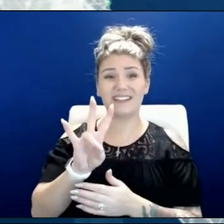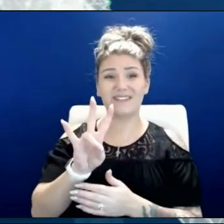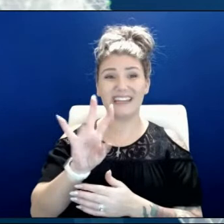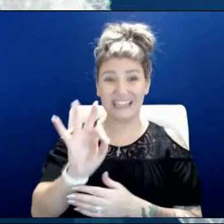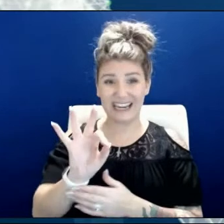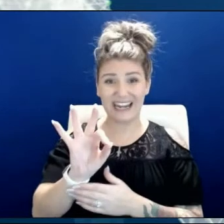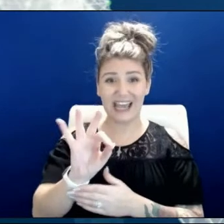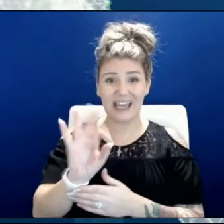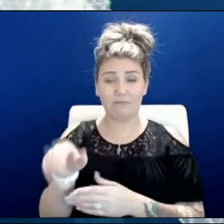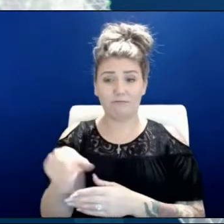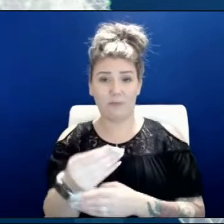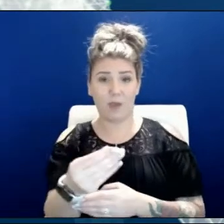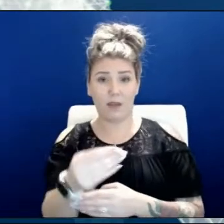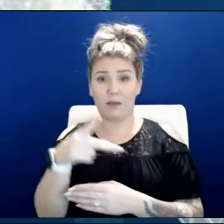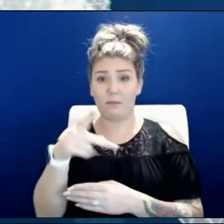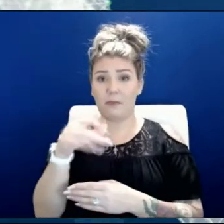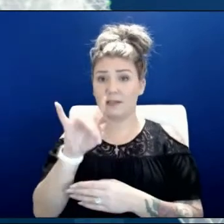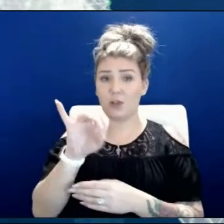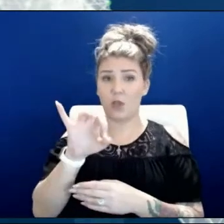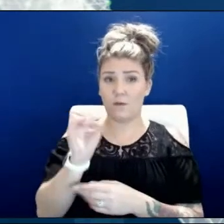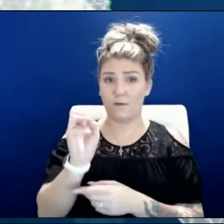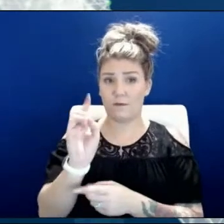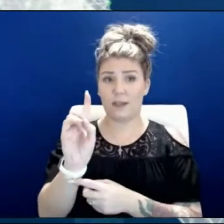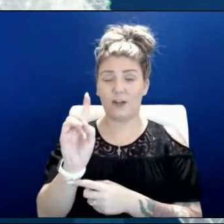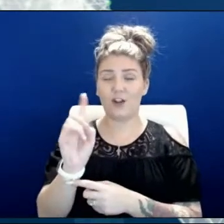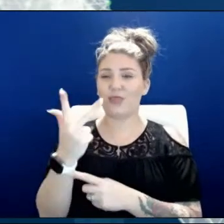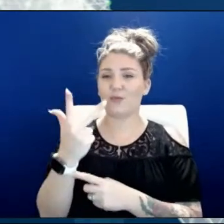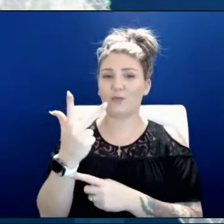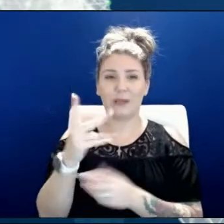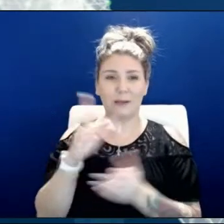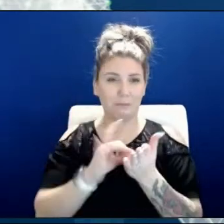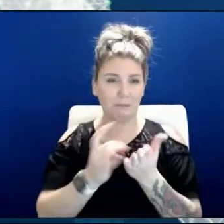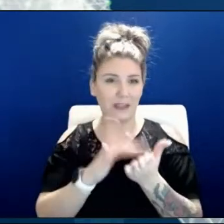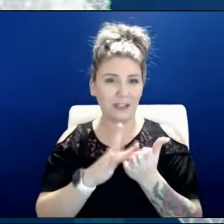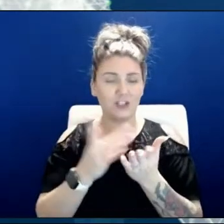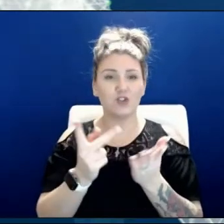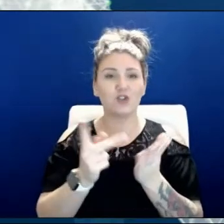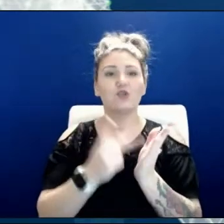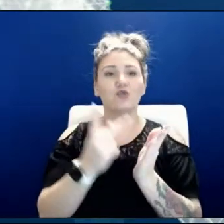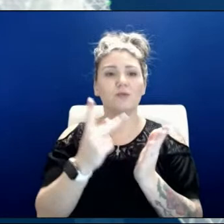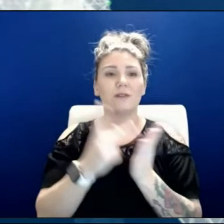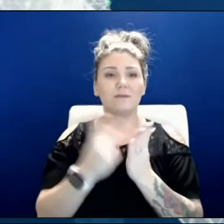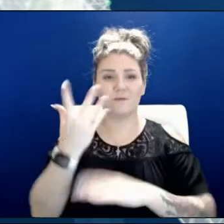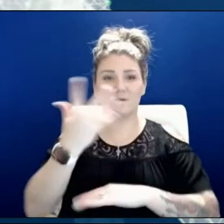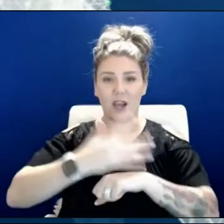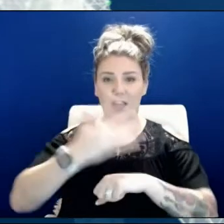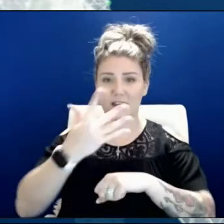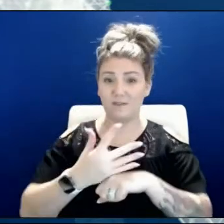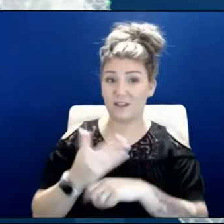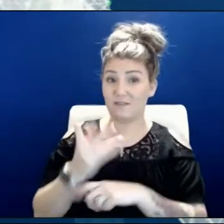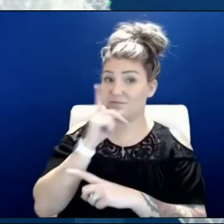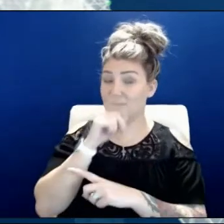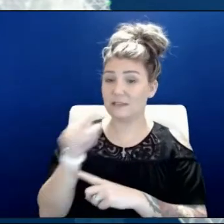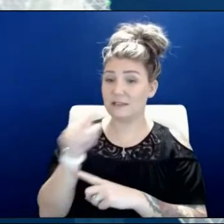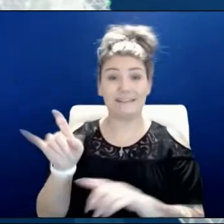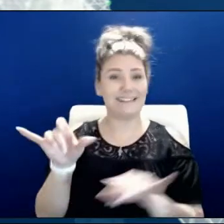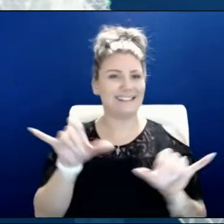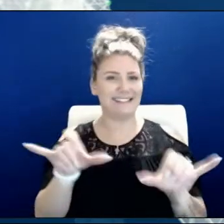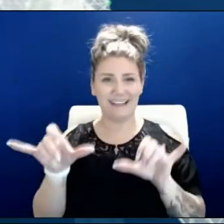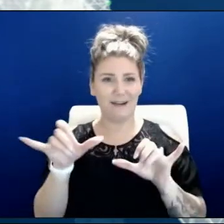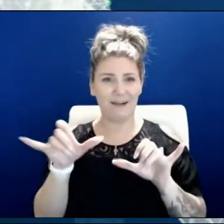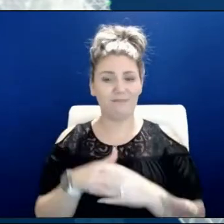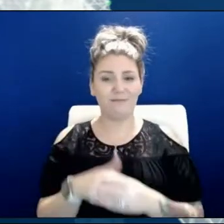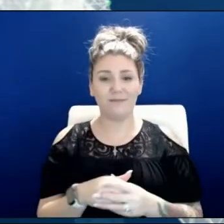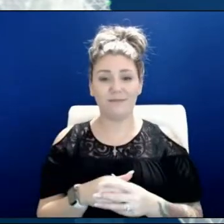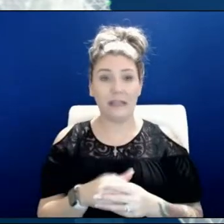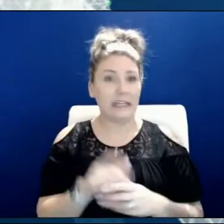in the form of 3 pills twice a day for 5 days. The placebo group received 3 pills twice a day for 5 days. You couldn't tell the